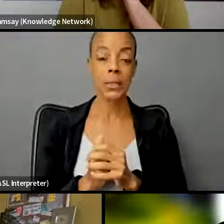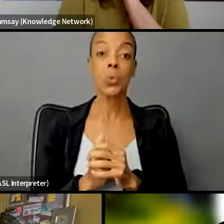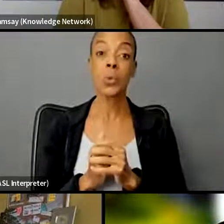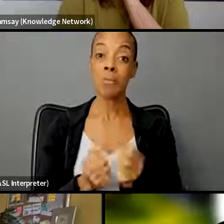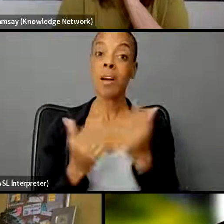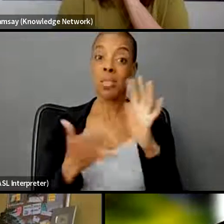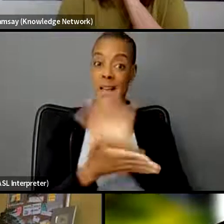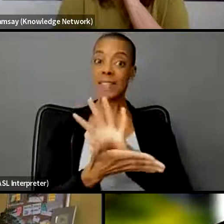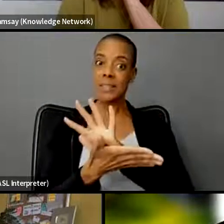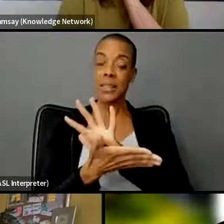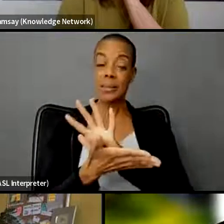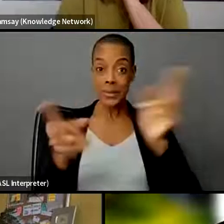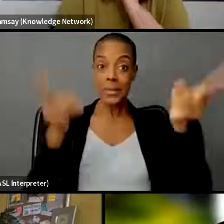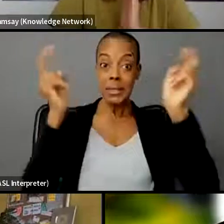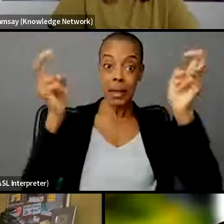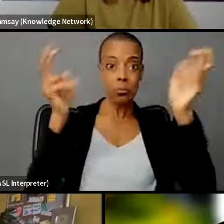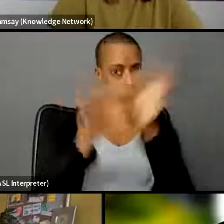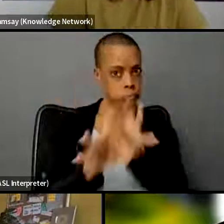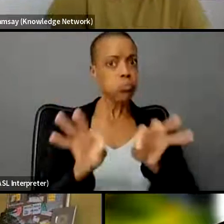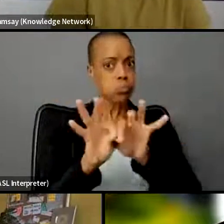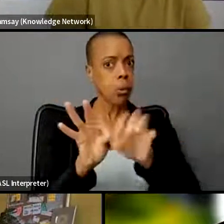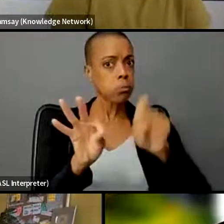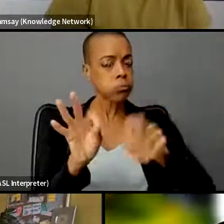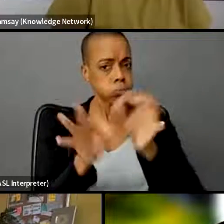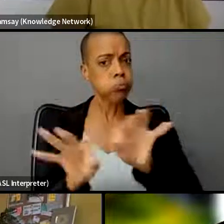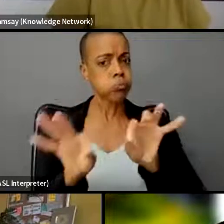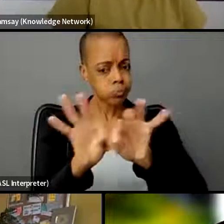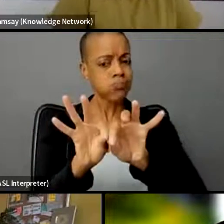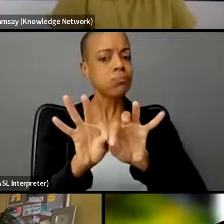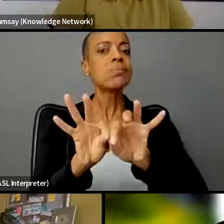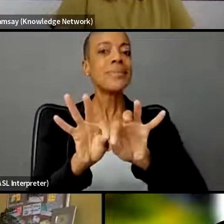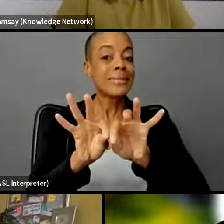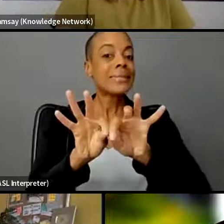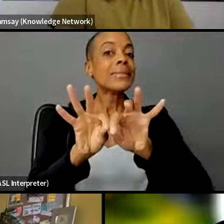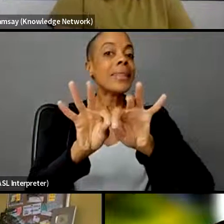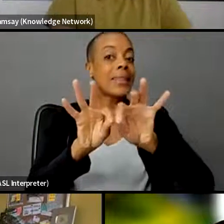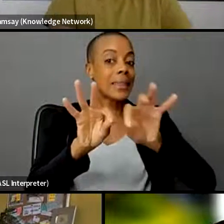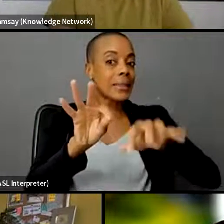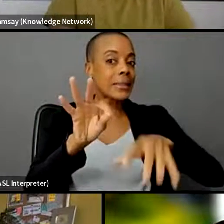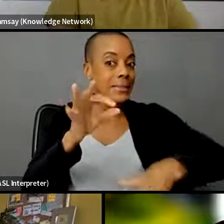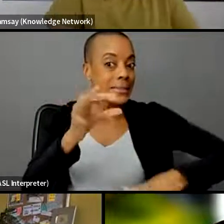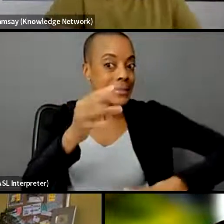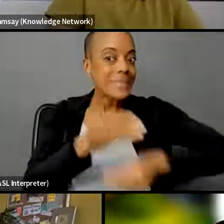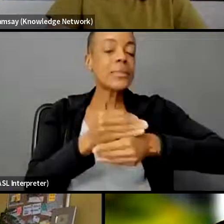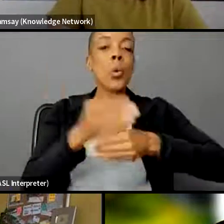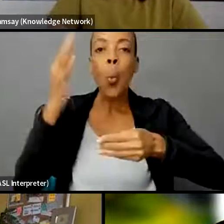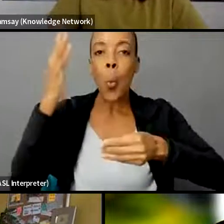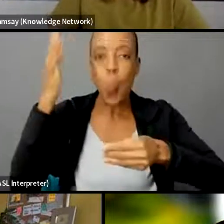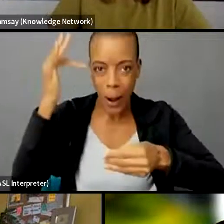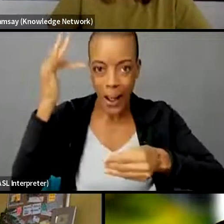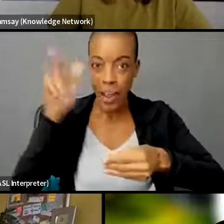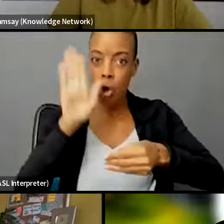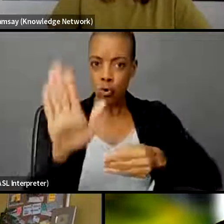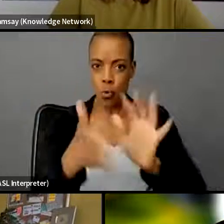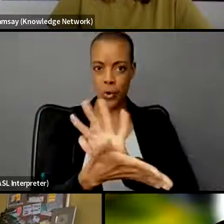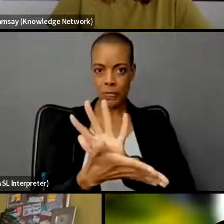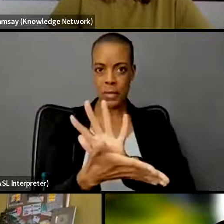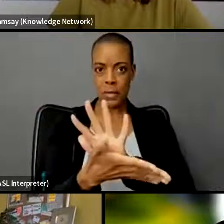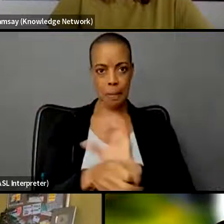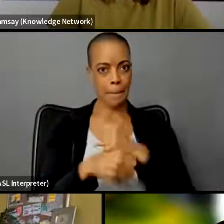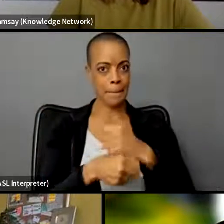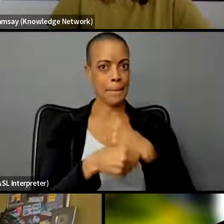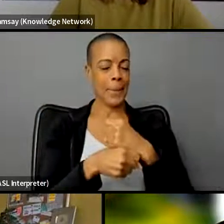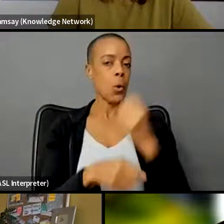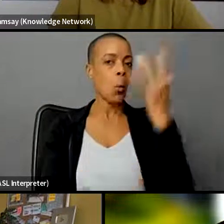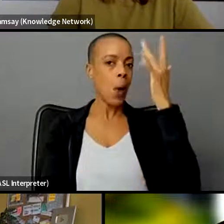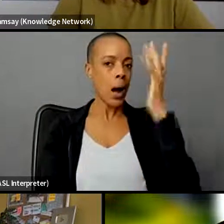So beyond the subject matter just being really important, why does your film really need to be made? What is it about